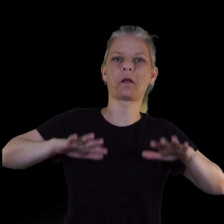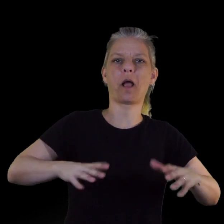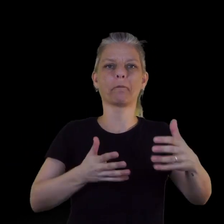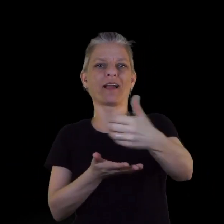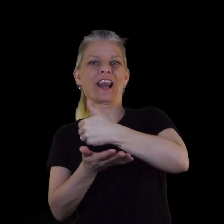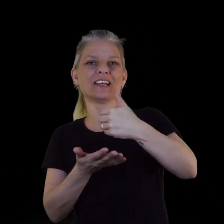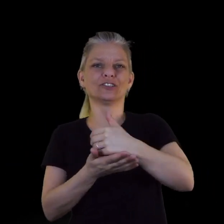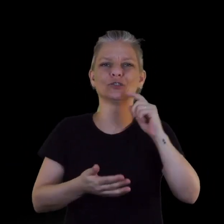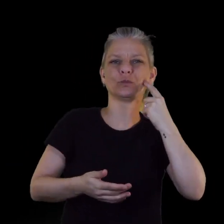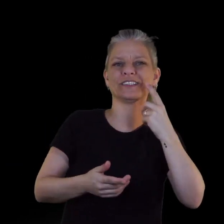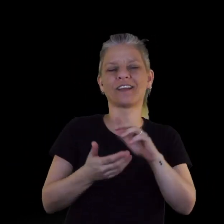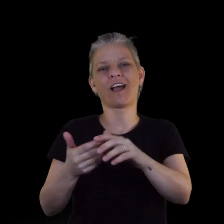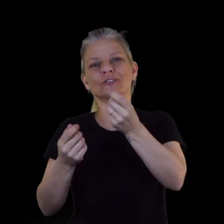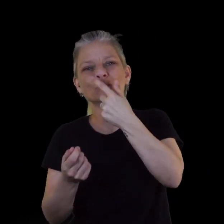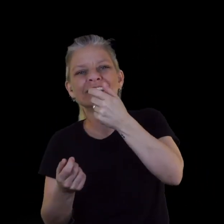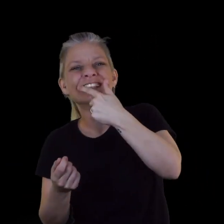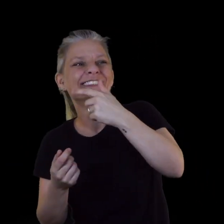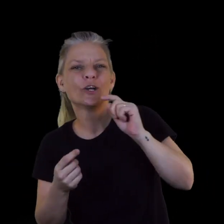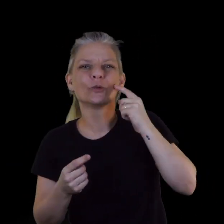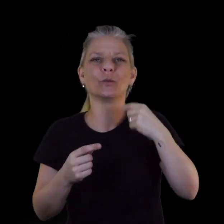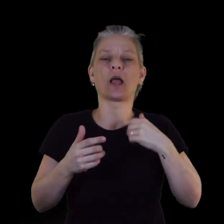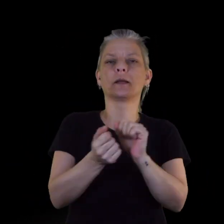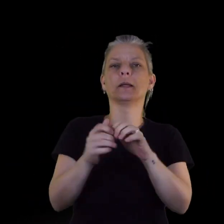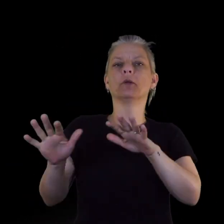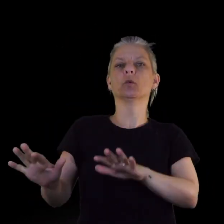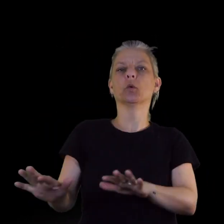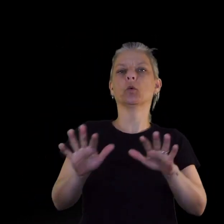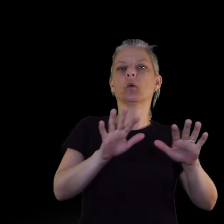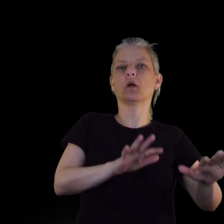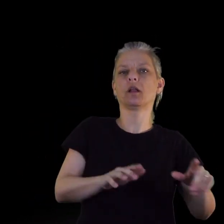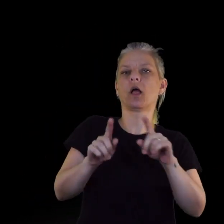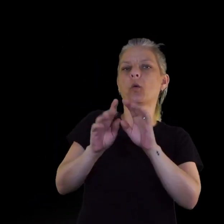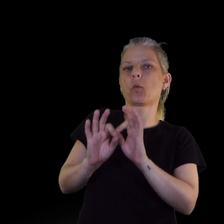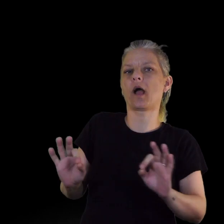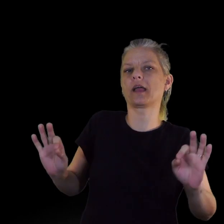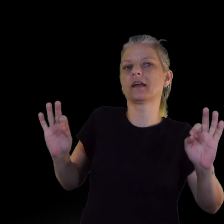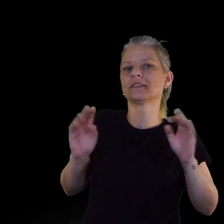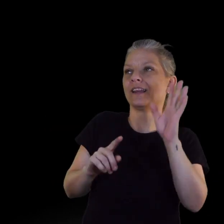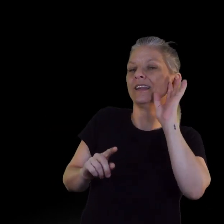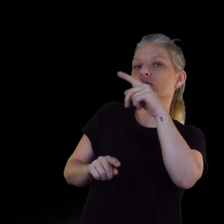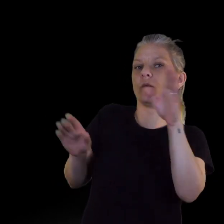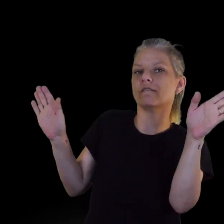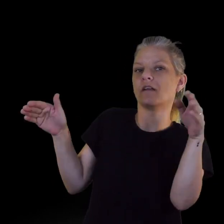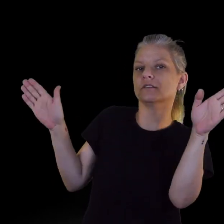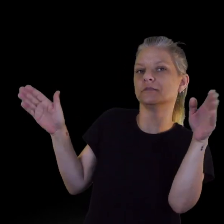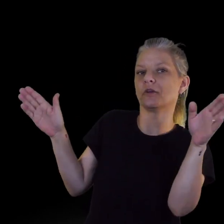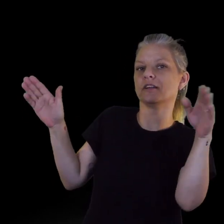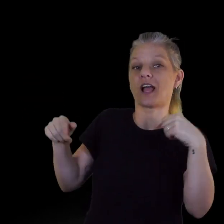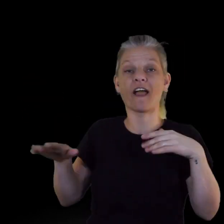as confections, cute as heck. I keep cool in the chrysalis, quiet like ellipsis. Listen for the flutter of the sprouting wings. I